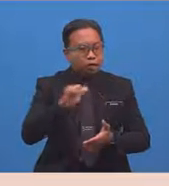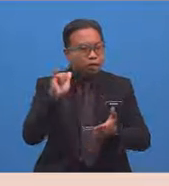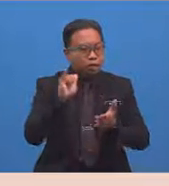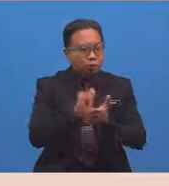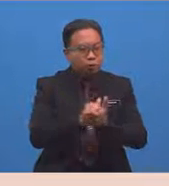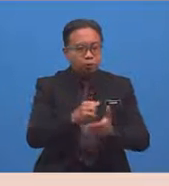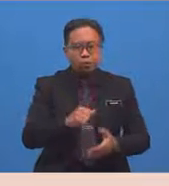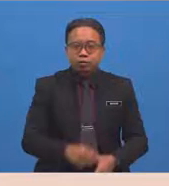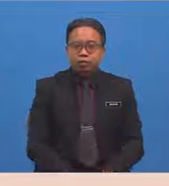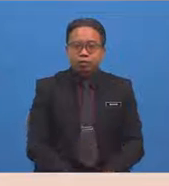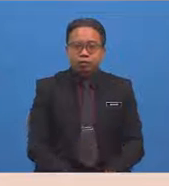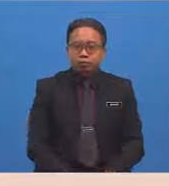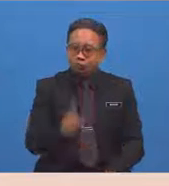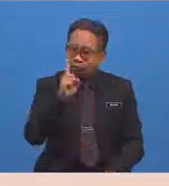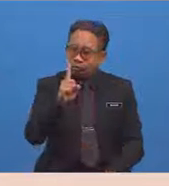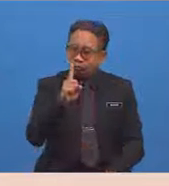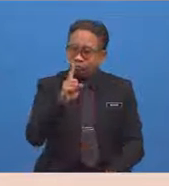cat is seen to be alone,